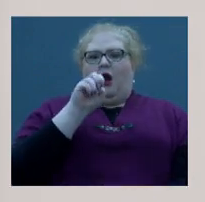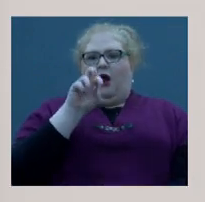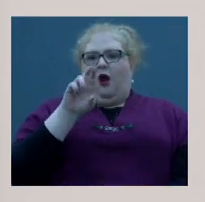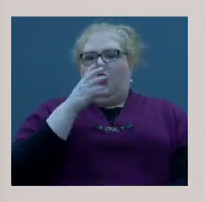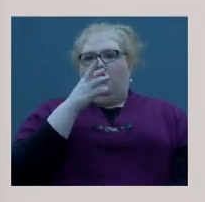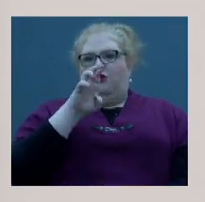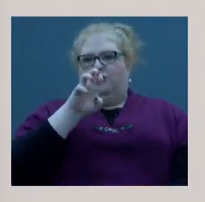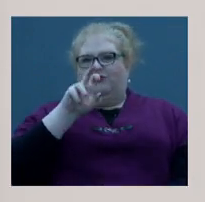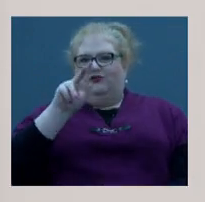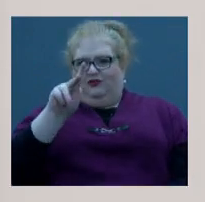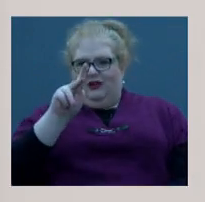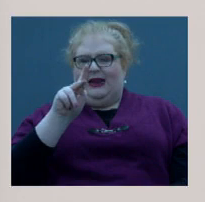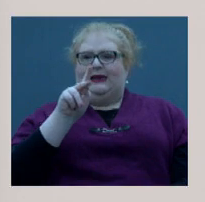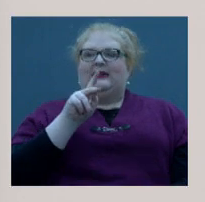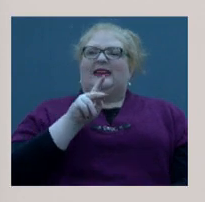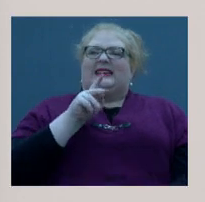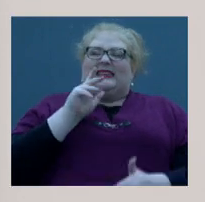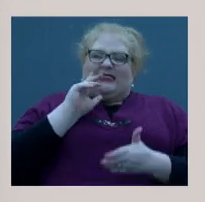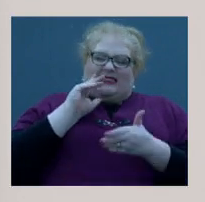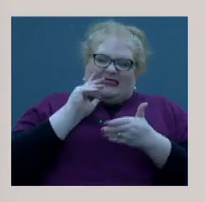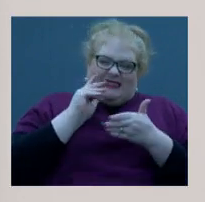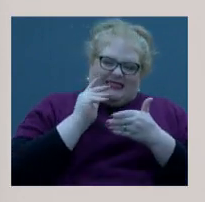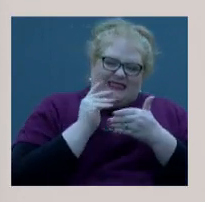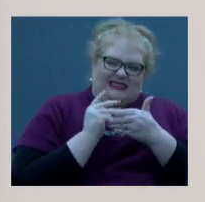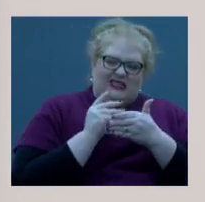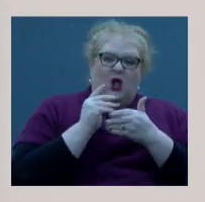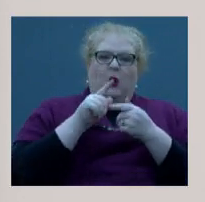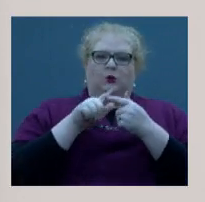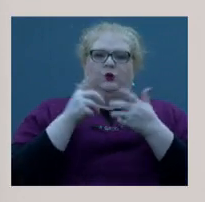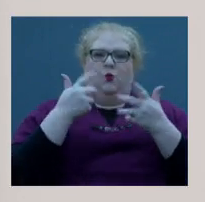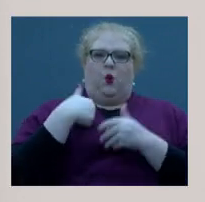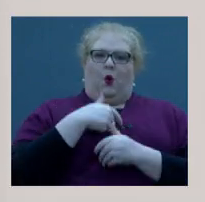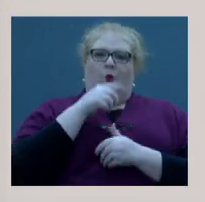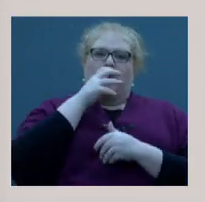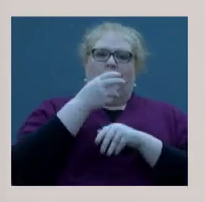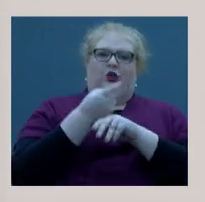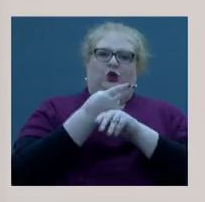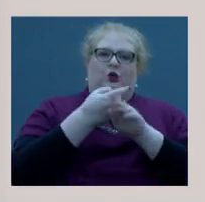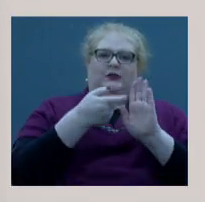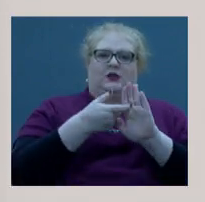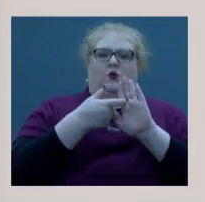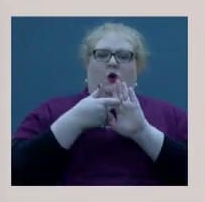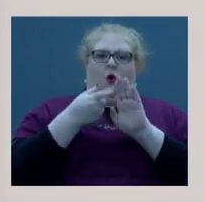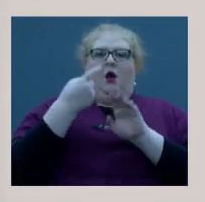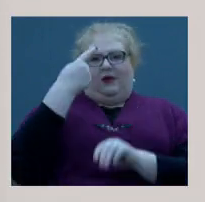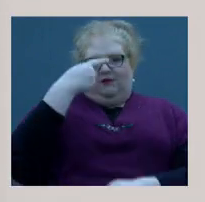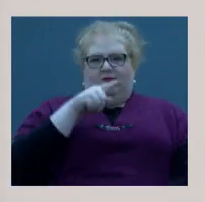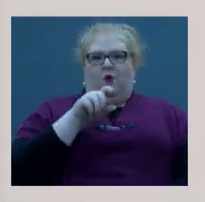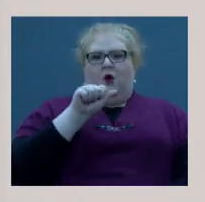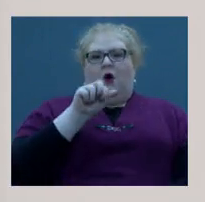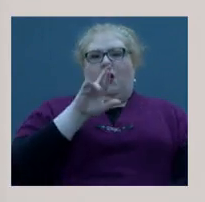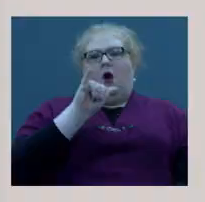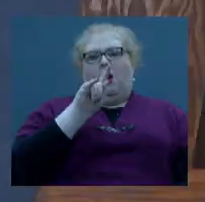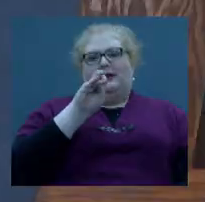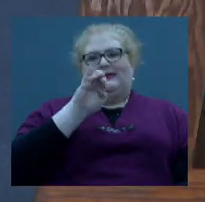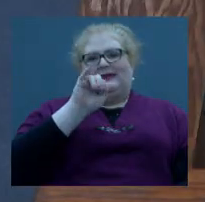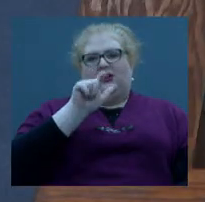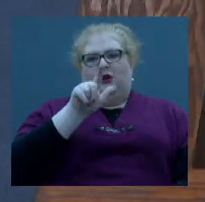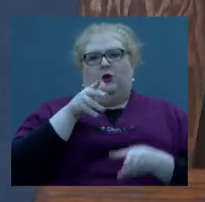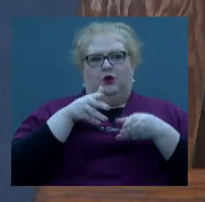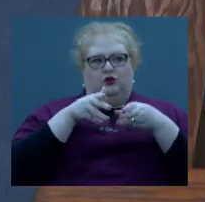very close to the criteria we would use for an arterial street of 300 feet from the intersection. So